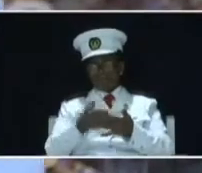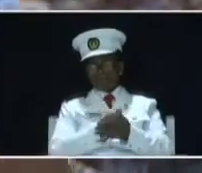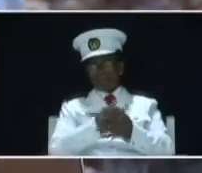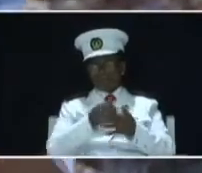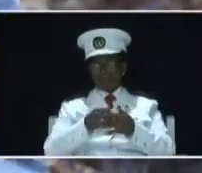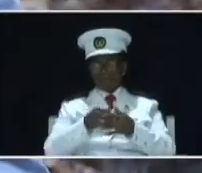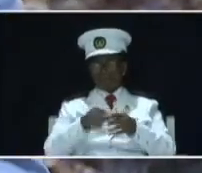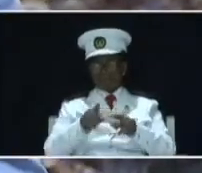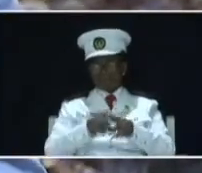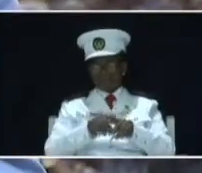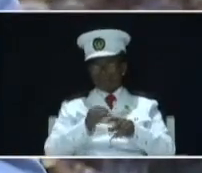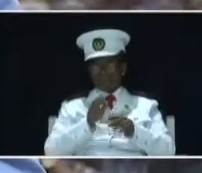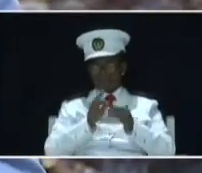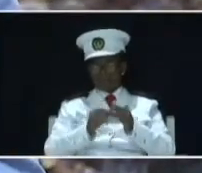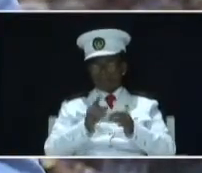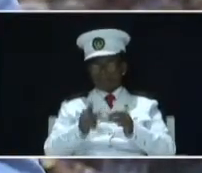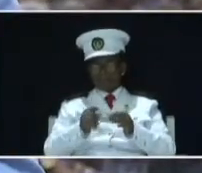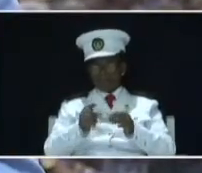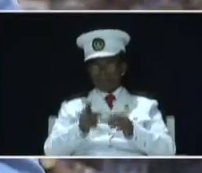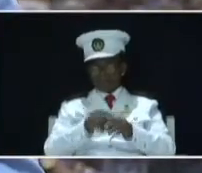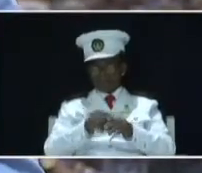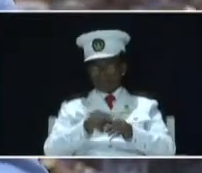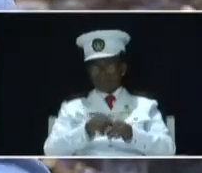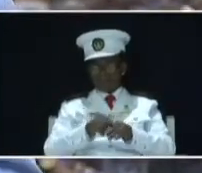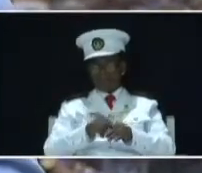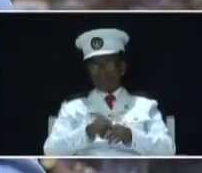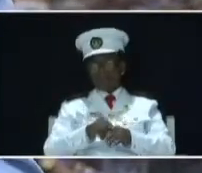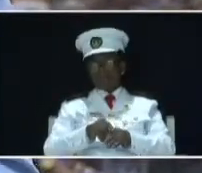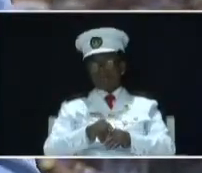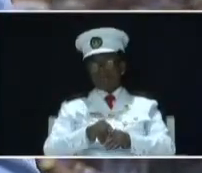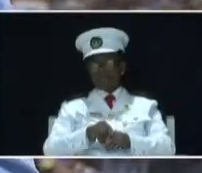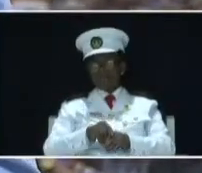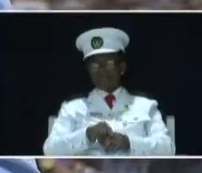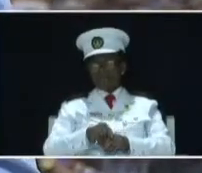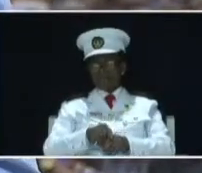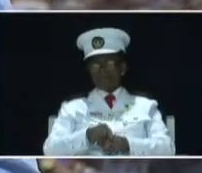So if you are ready for a new life,